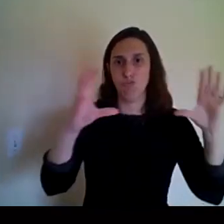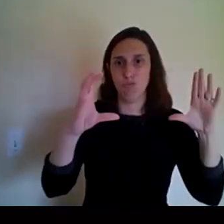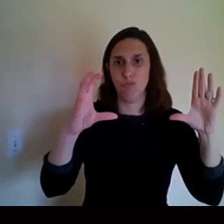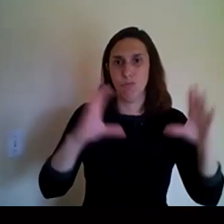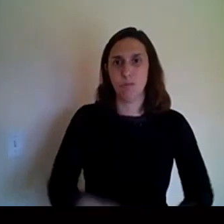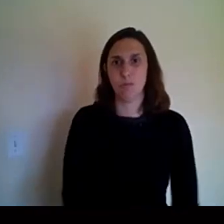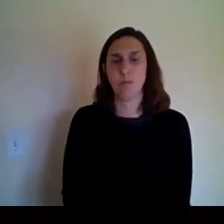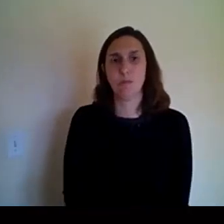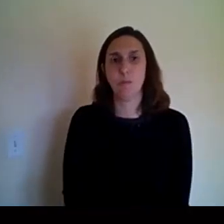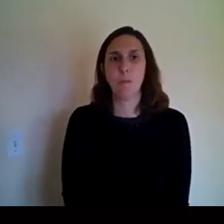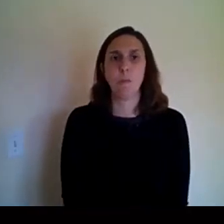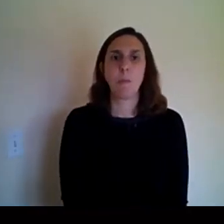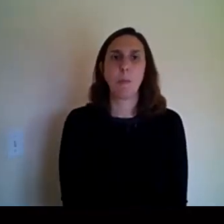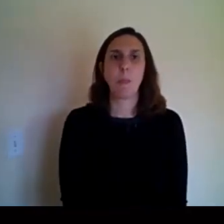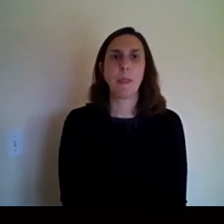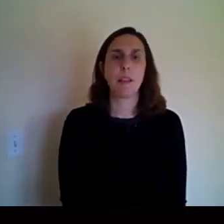graphically.